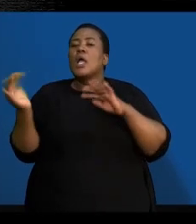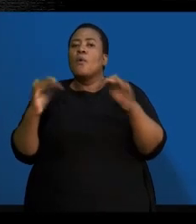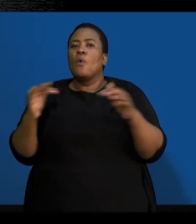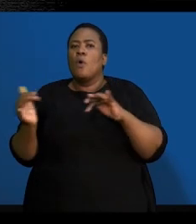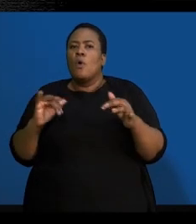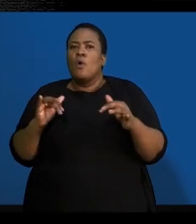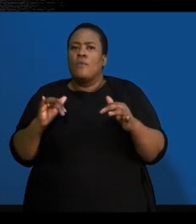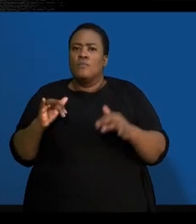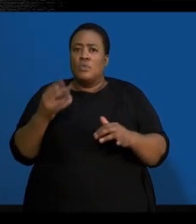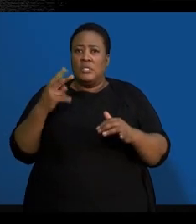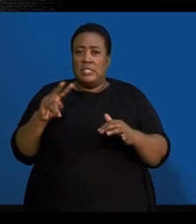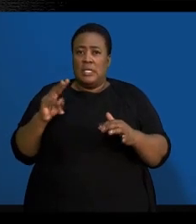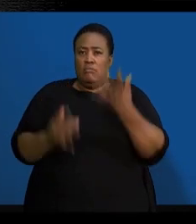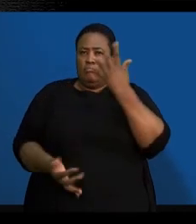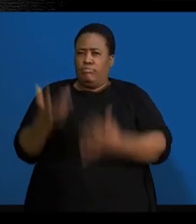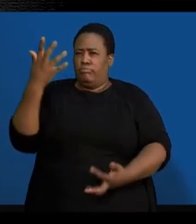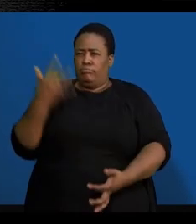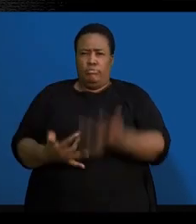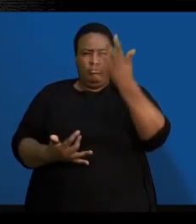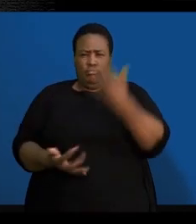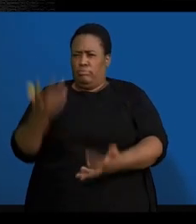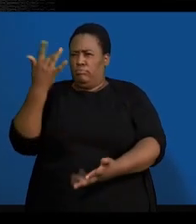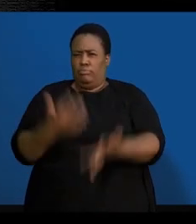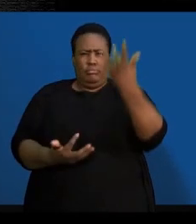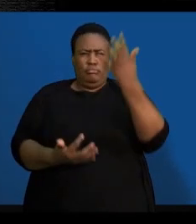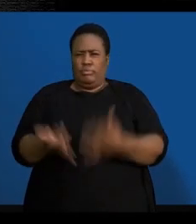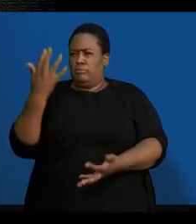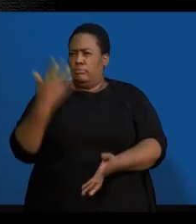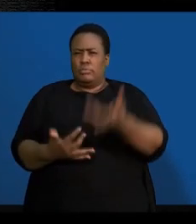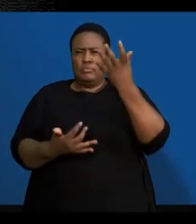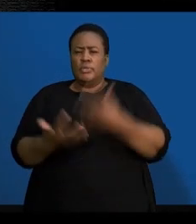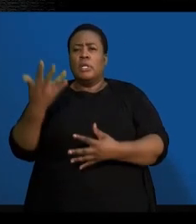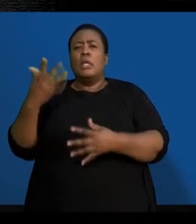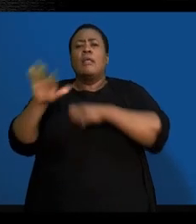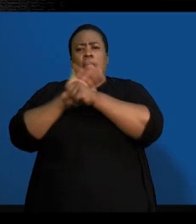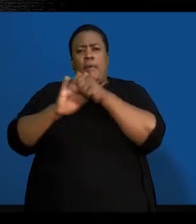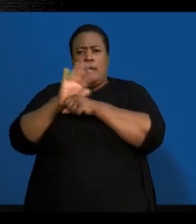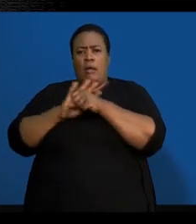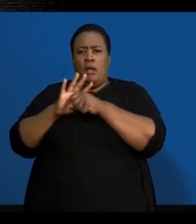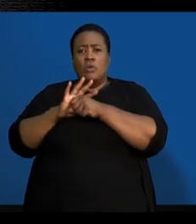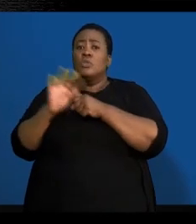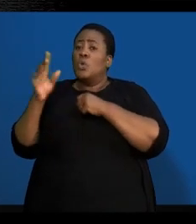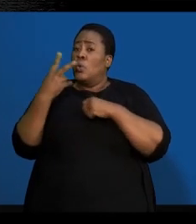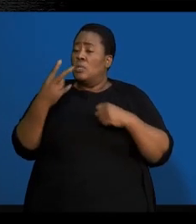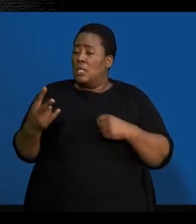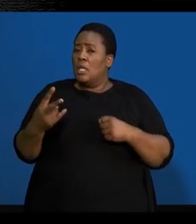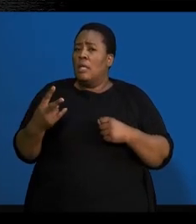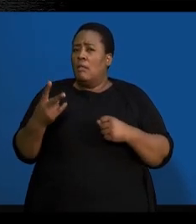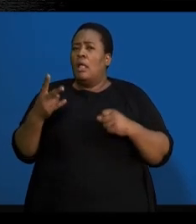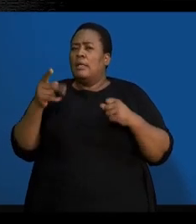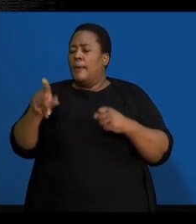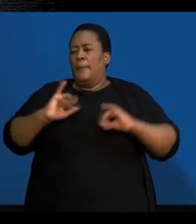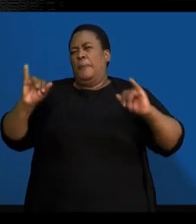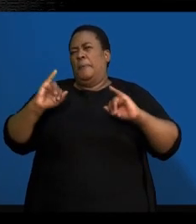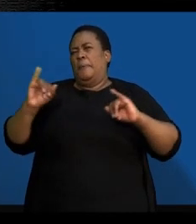like there is a lot of fire going on in the background as well. So already there is turmoil that is going